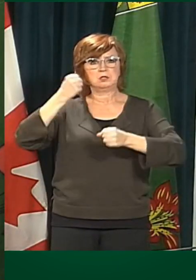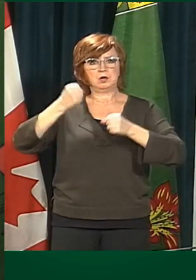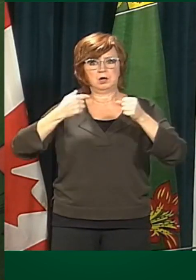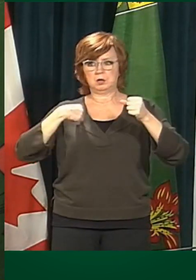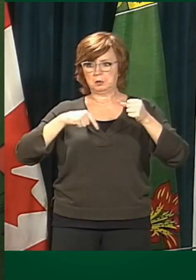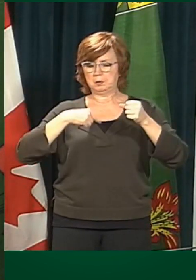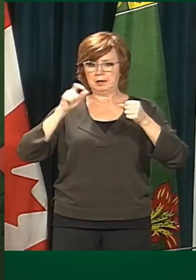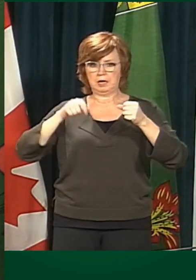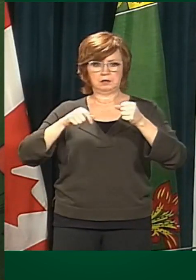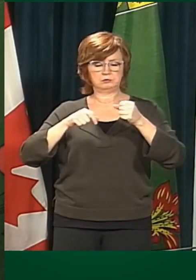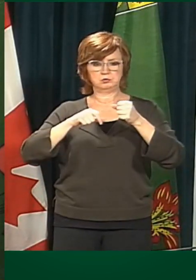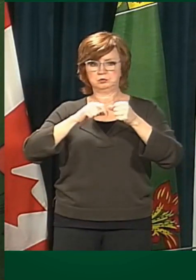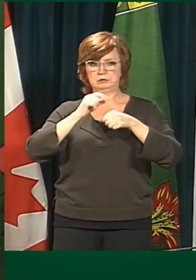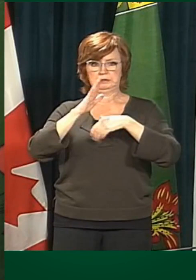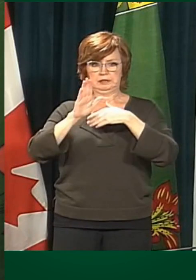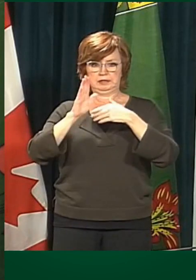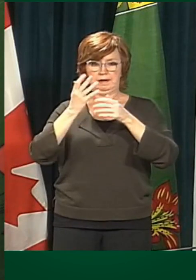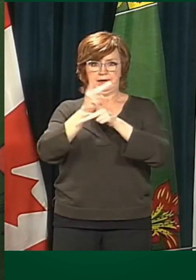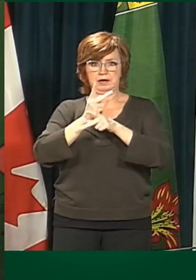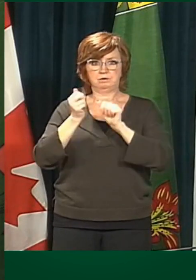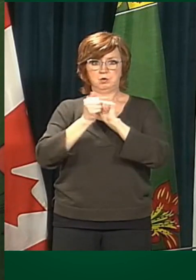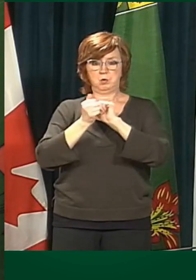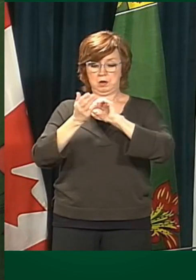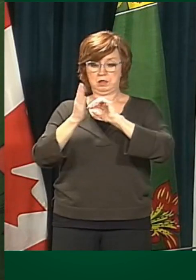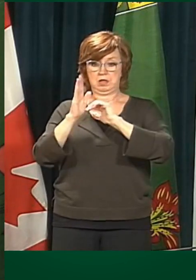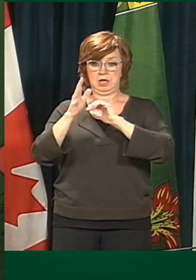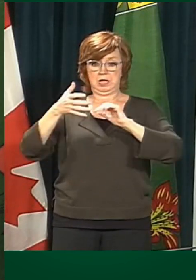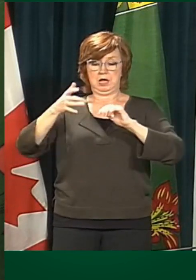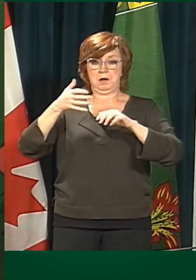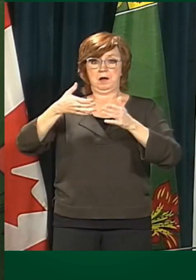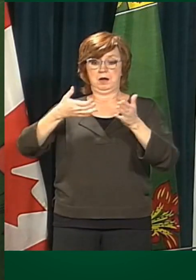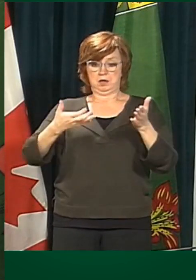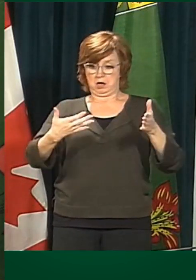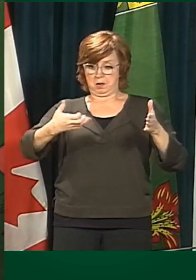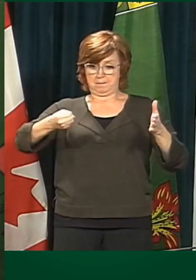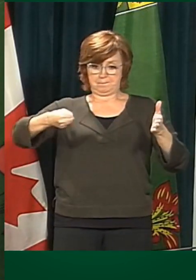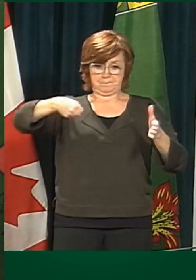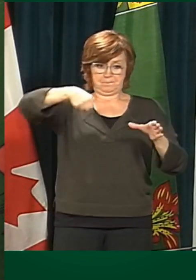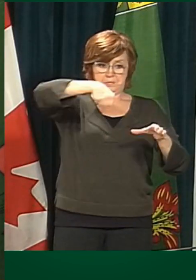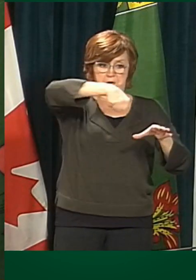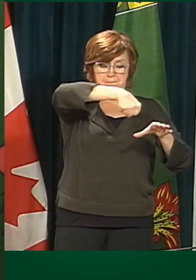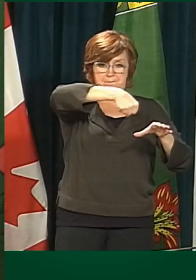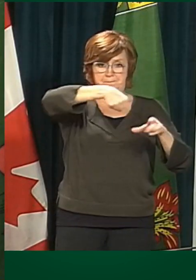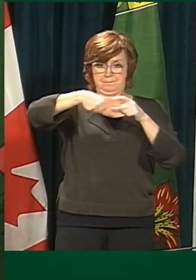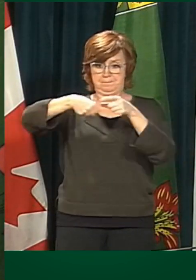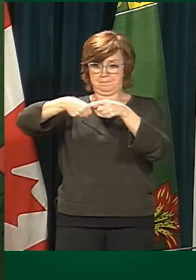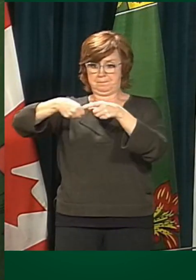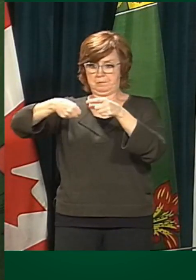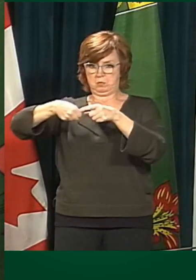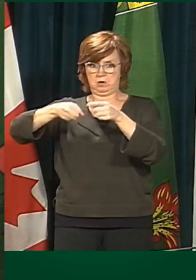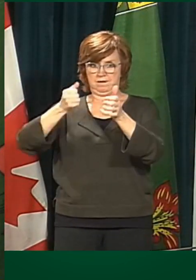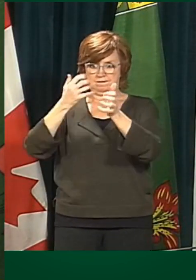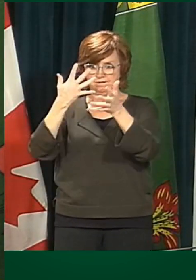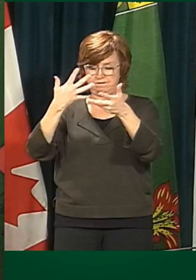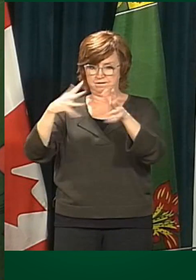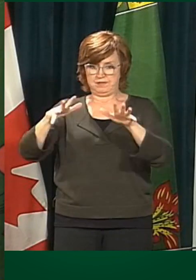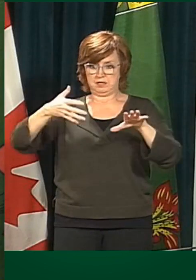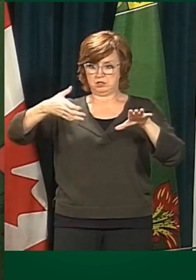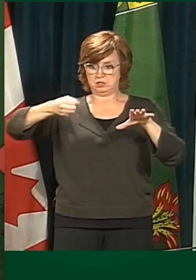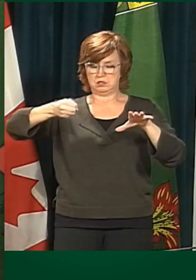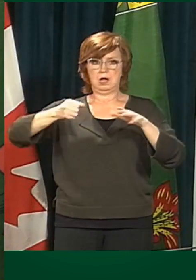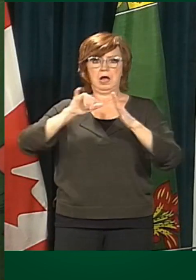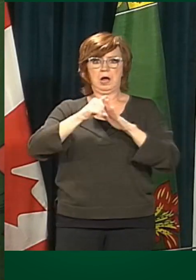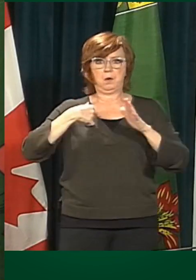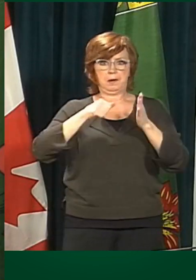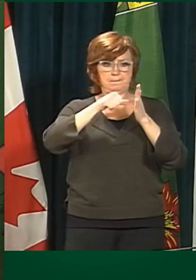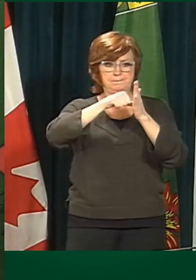and touching eyes, nose, or mouth, using a hand sanitizer if it's available, using a tap function to pay. So I think as